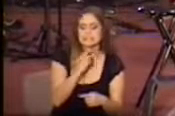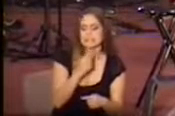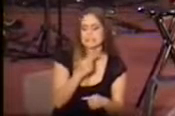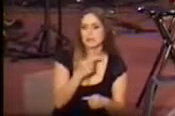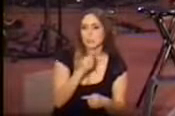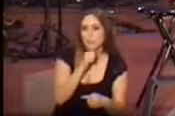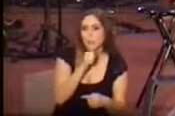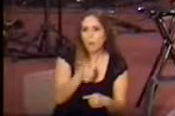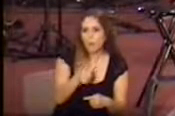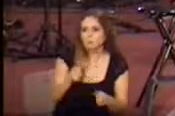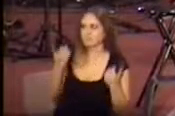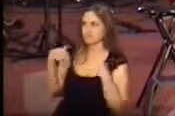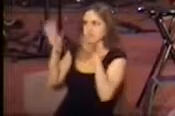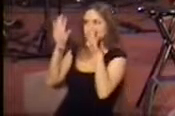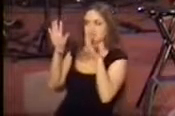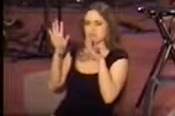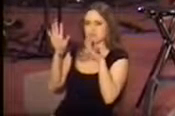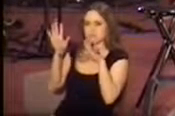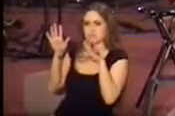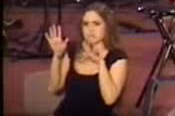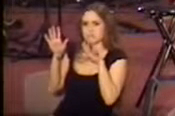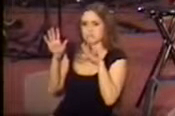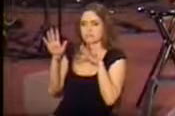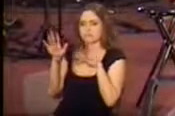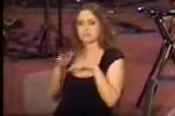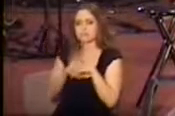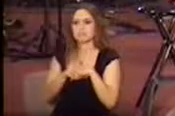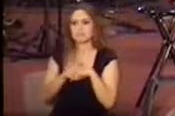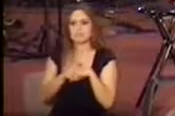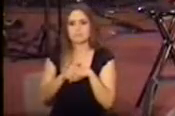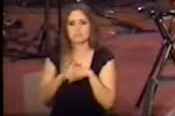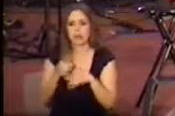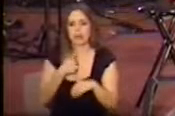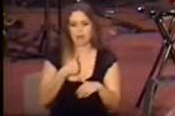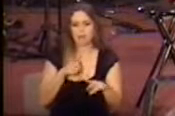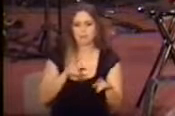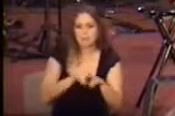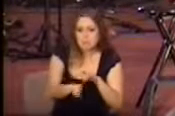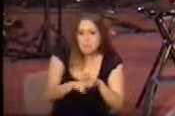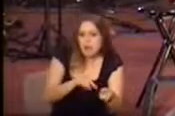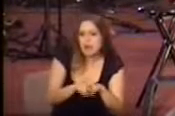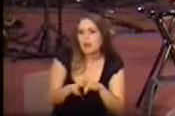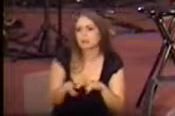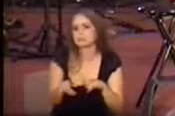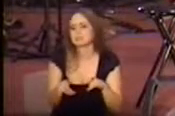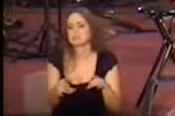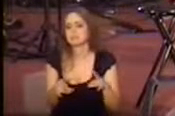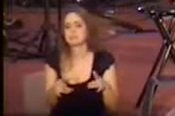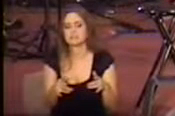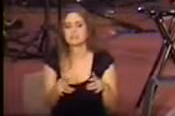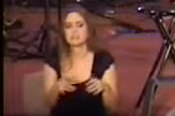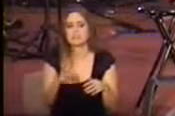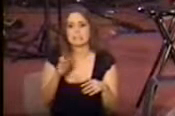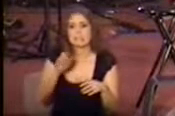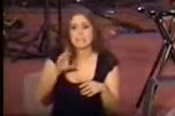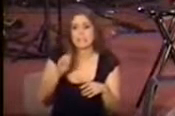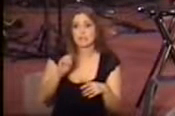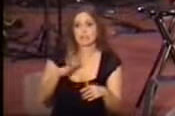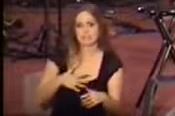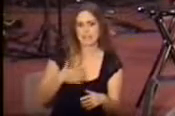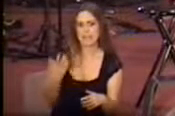have no private life. I'm made fun of by some of them. And Nero is so